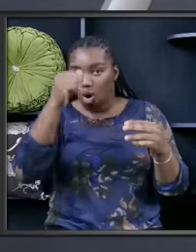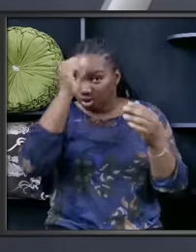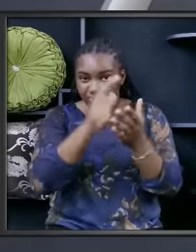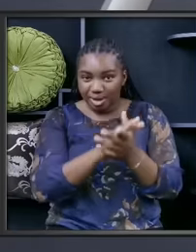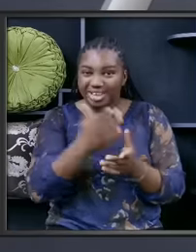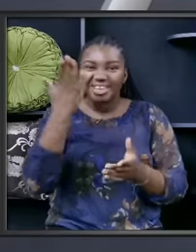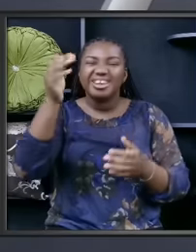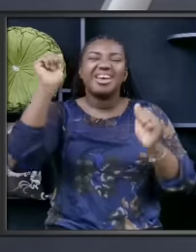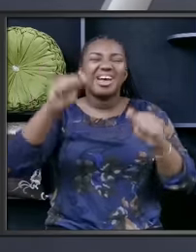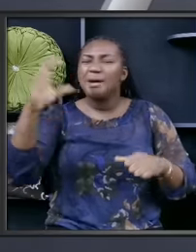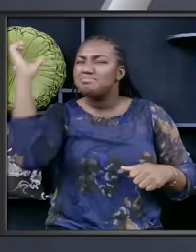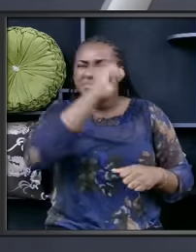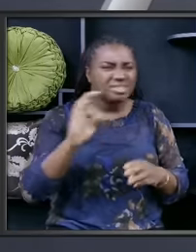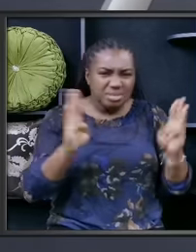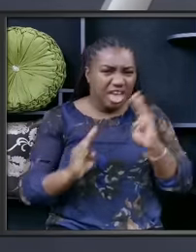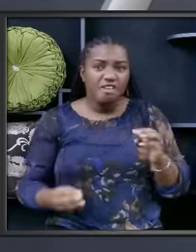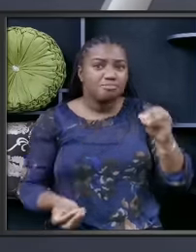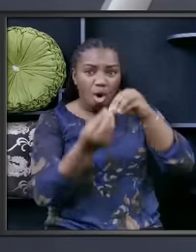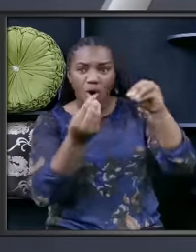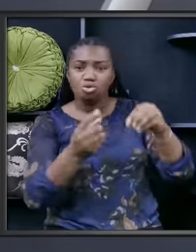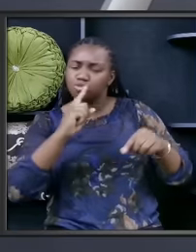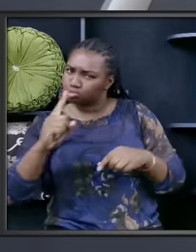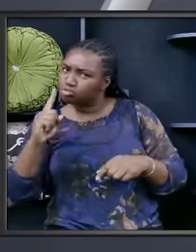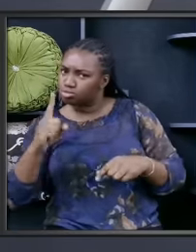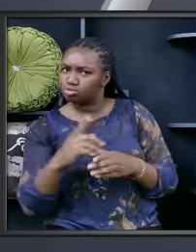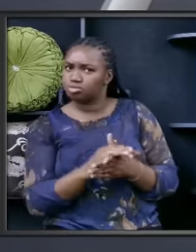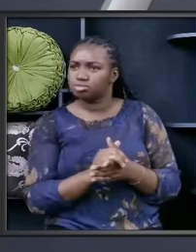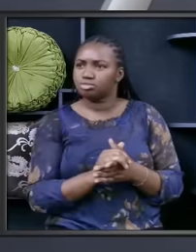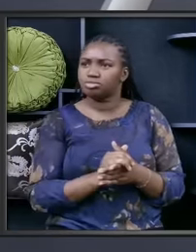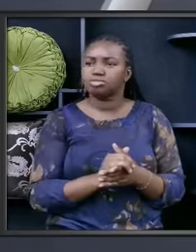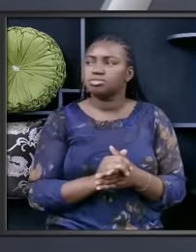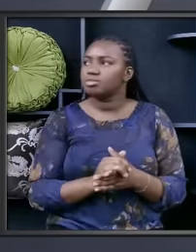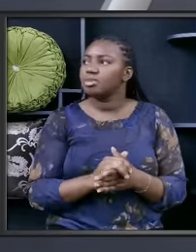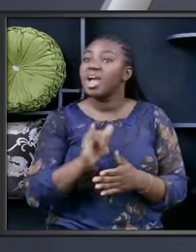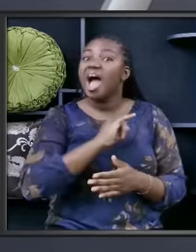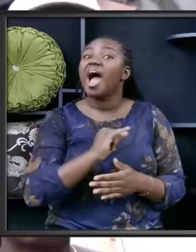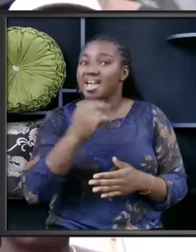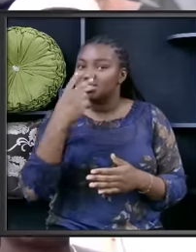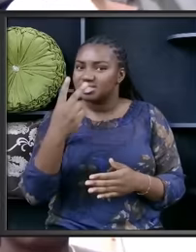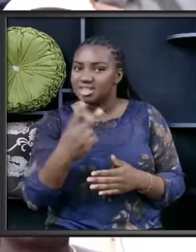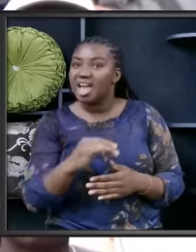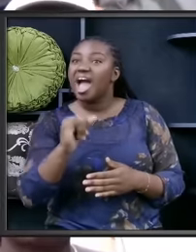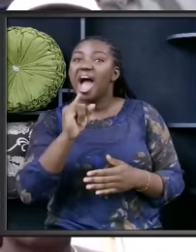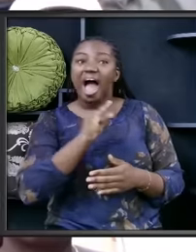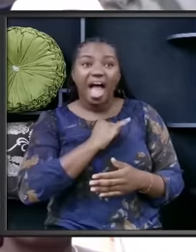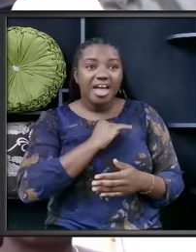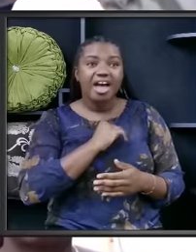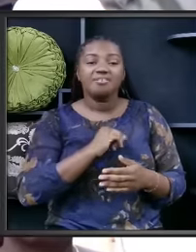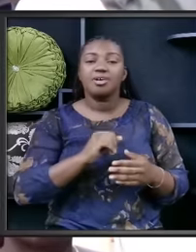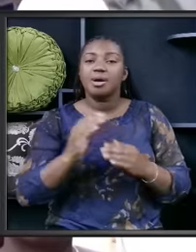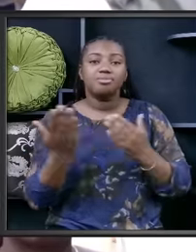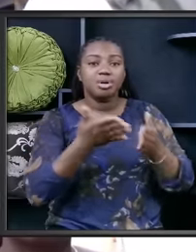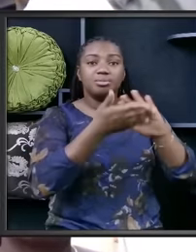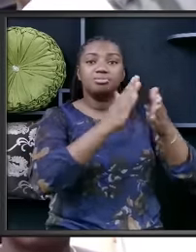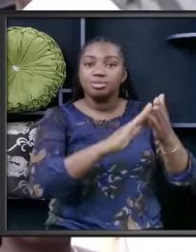then Sabi misbehave part. Yeah, of course, it's true. Yeah? It's true. It's true. I don't reconcile so many families where they like that. Now